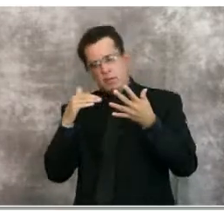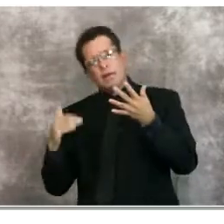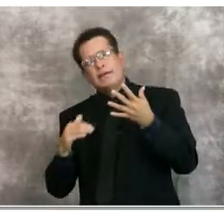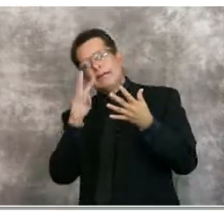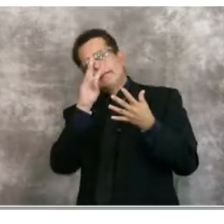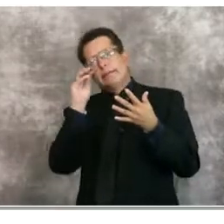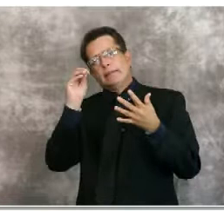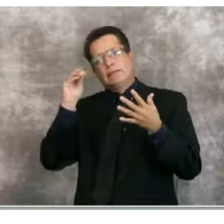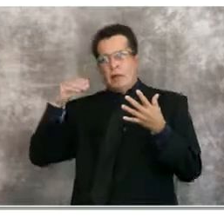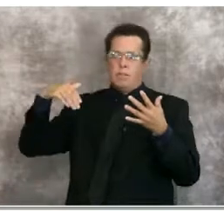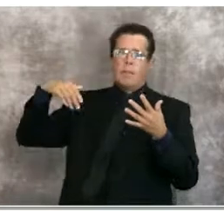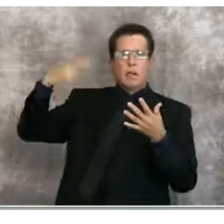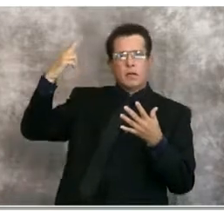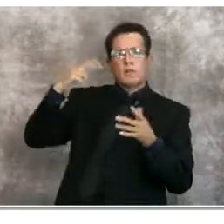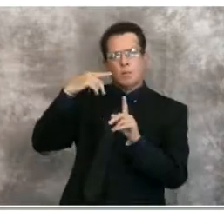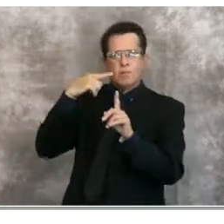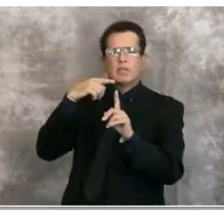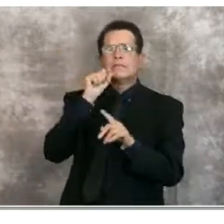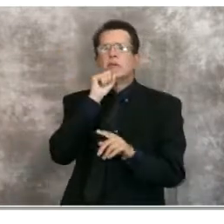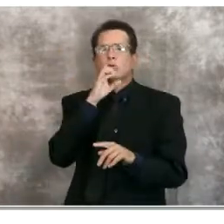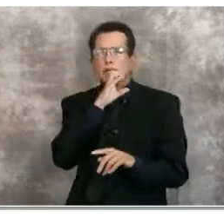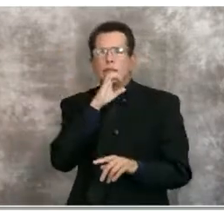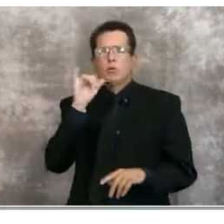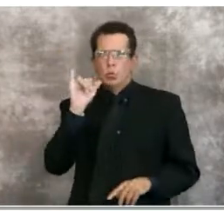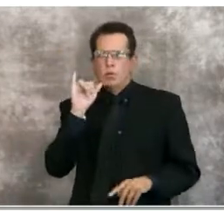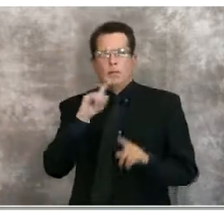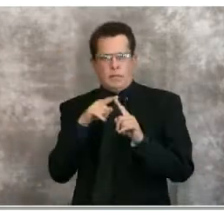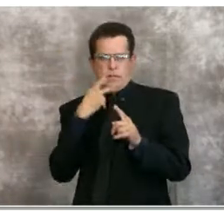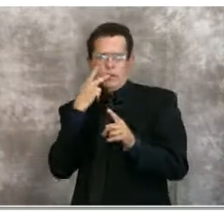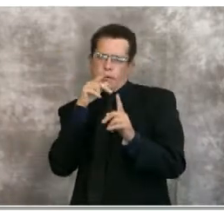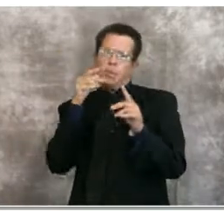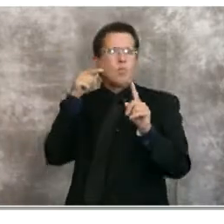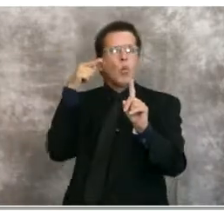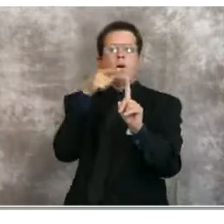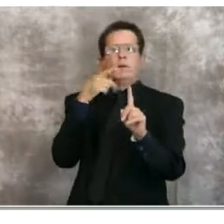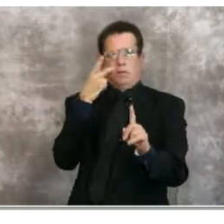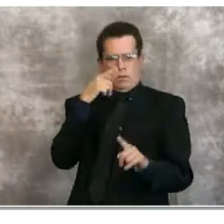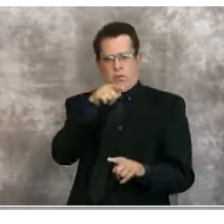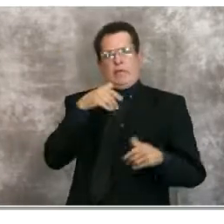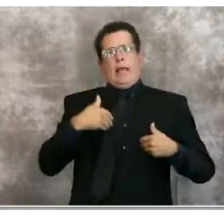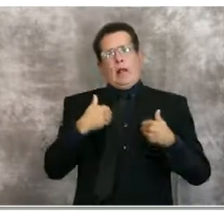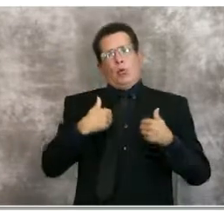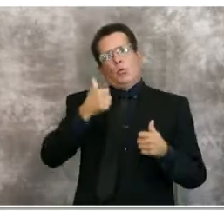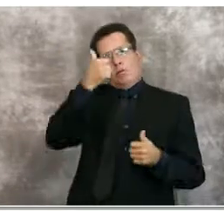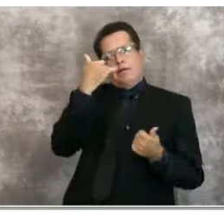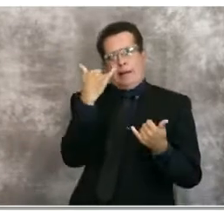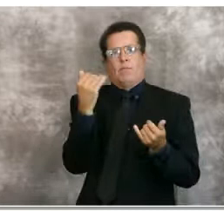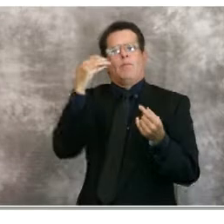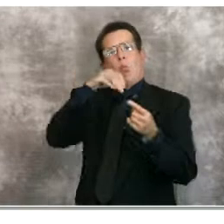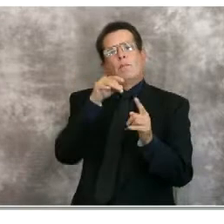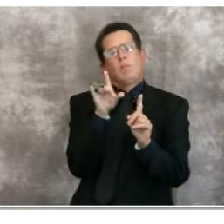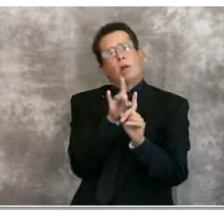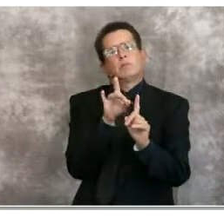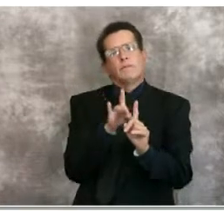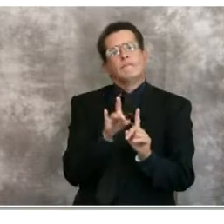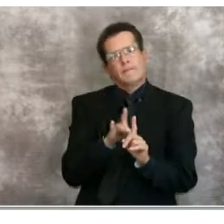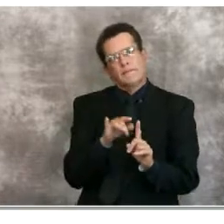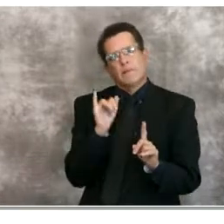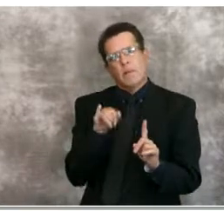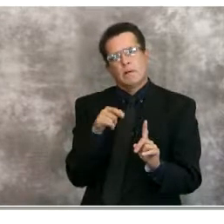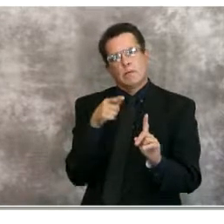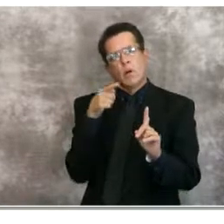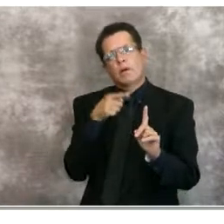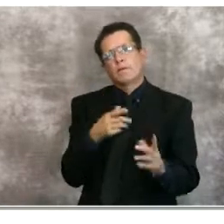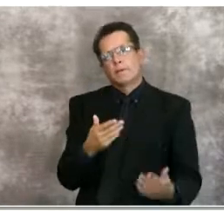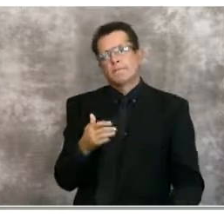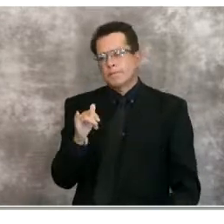which is the highest, but we see the increase in the younger age groups below that. Next slide. So now I would